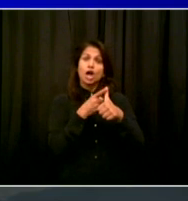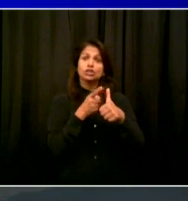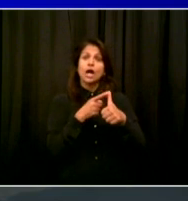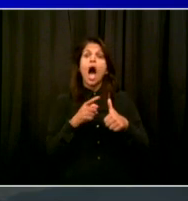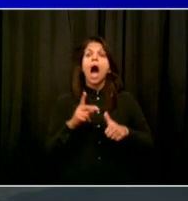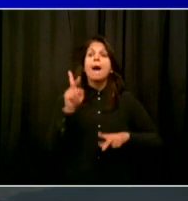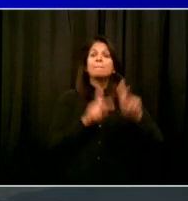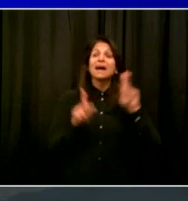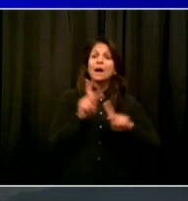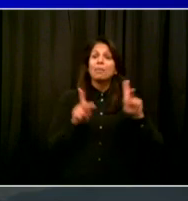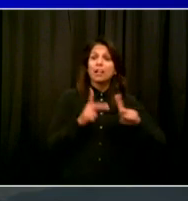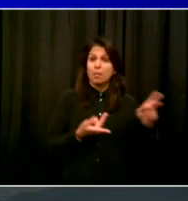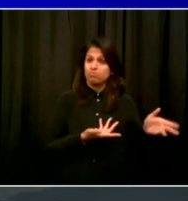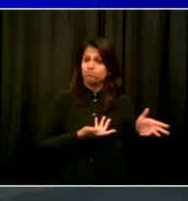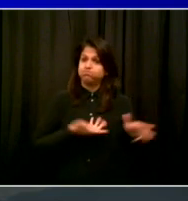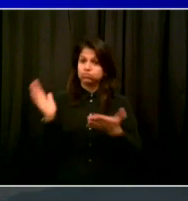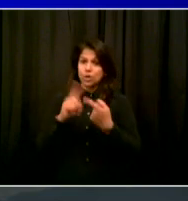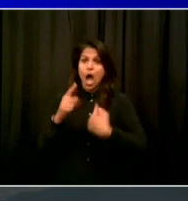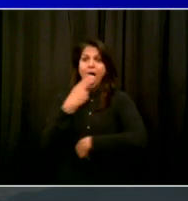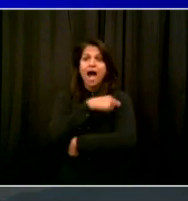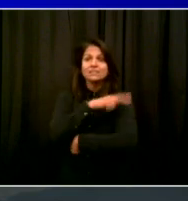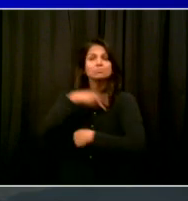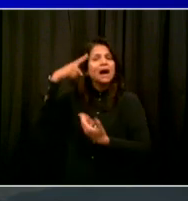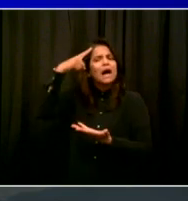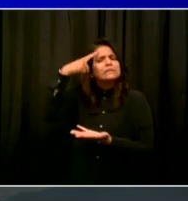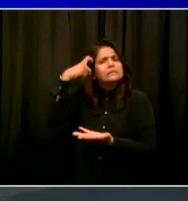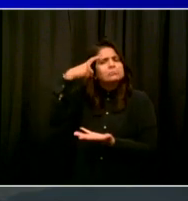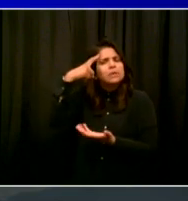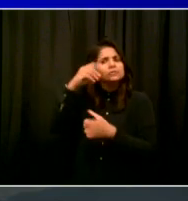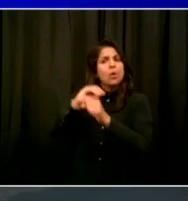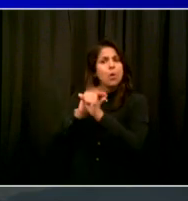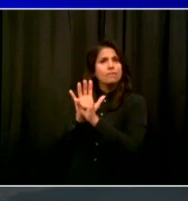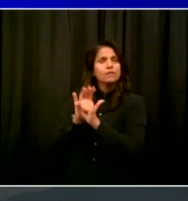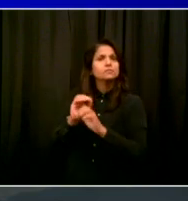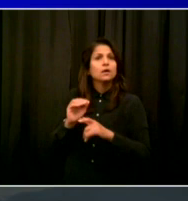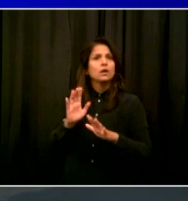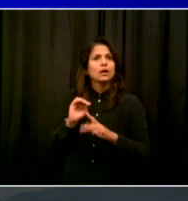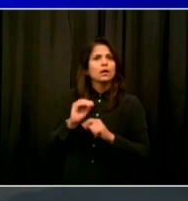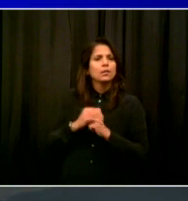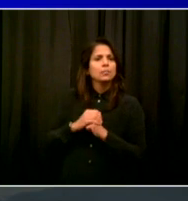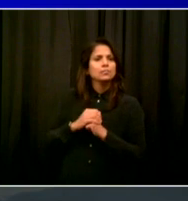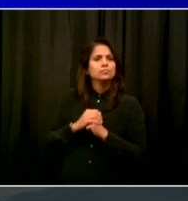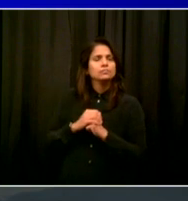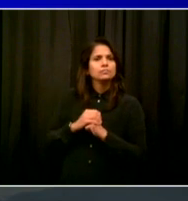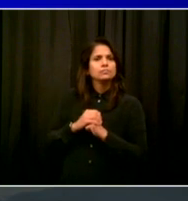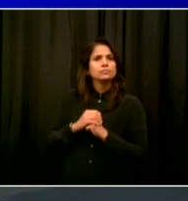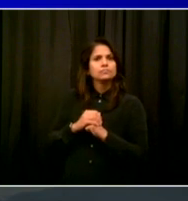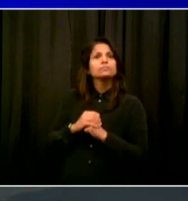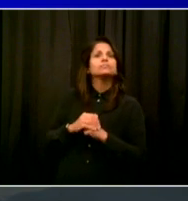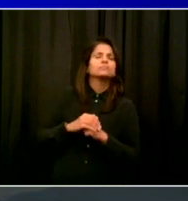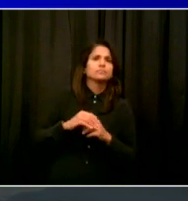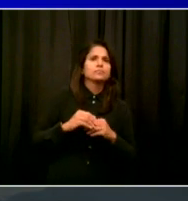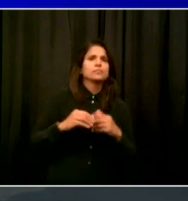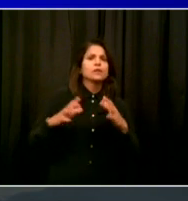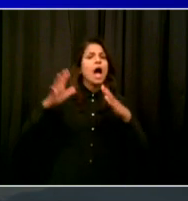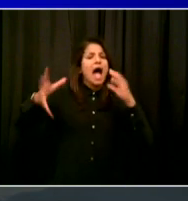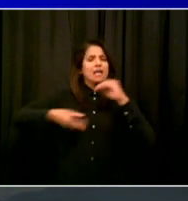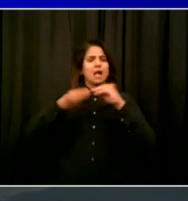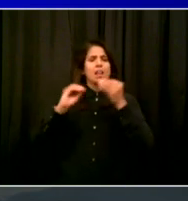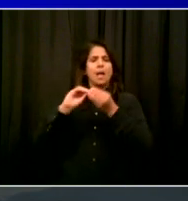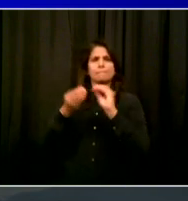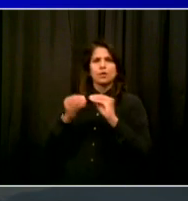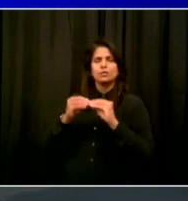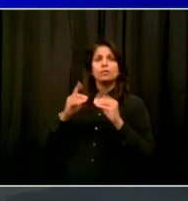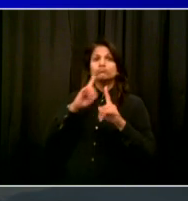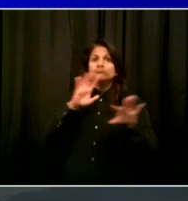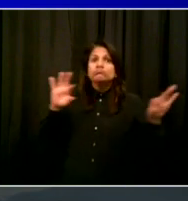at a certain level that we are handling well is number 1, daily number of people admitted to New York City hospitals for suspected COVID-19. That